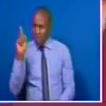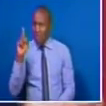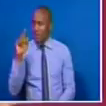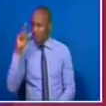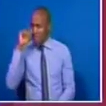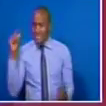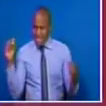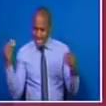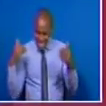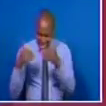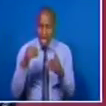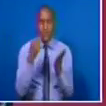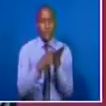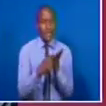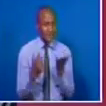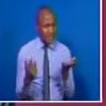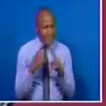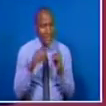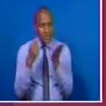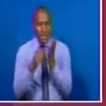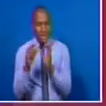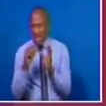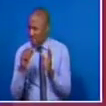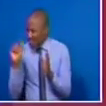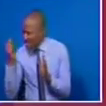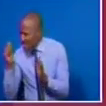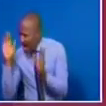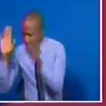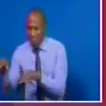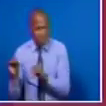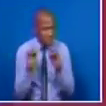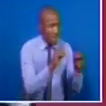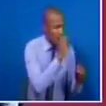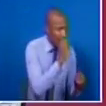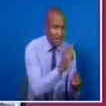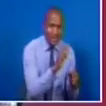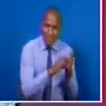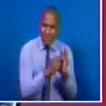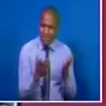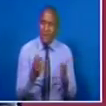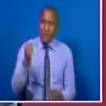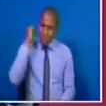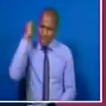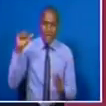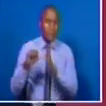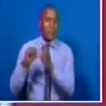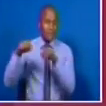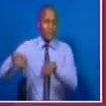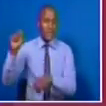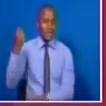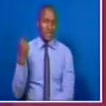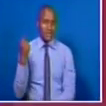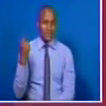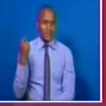does not make any sense economically, other than that it's a political decision. So I think